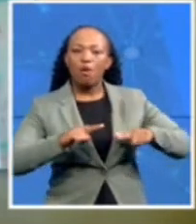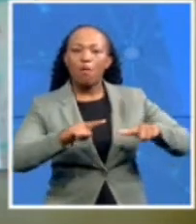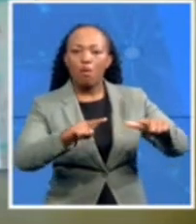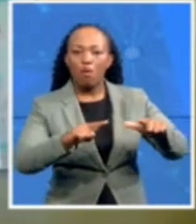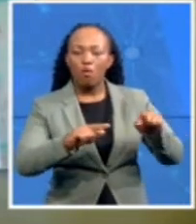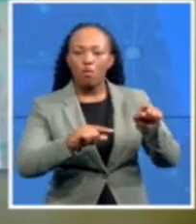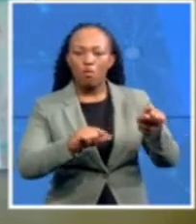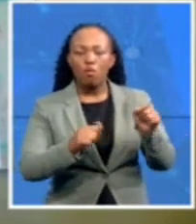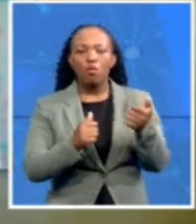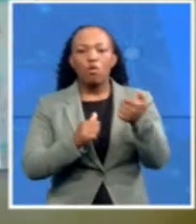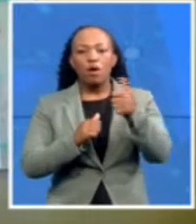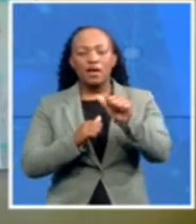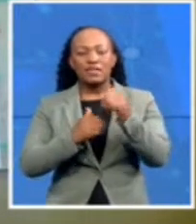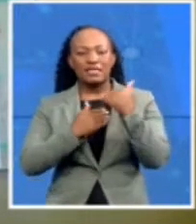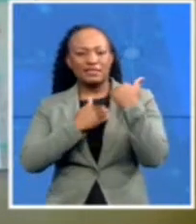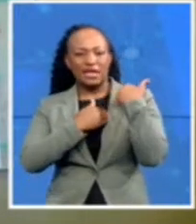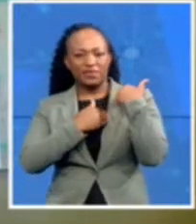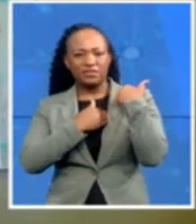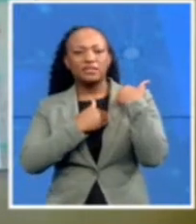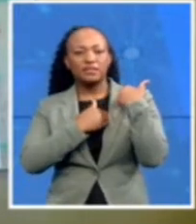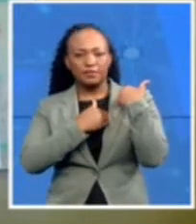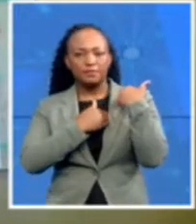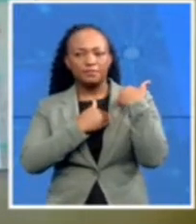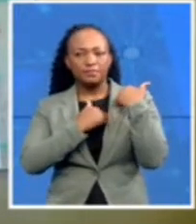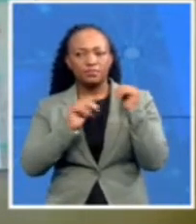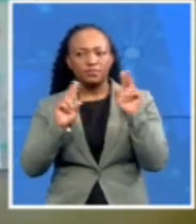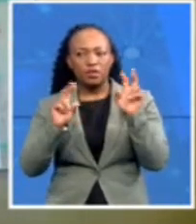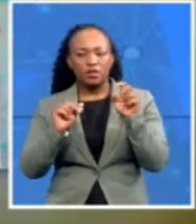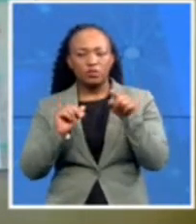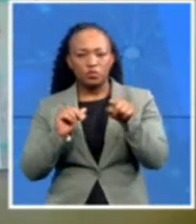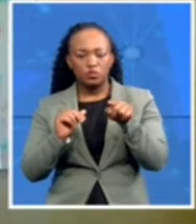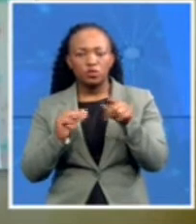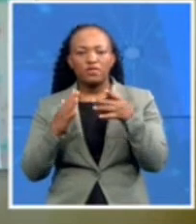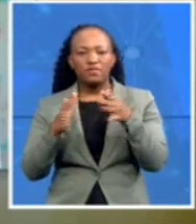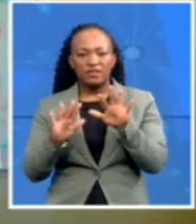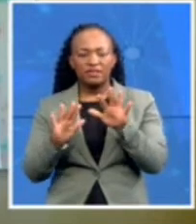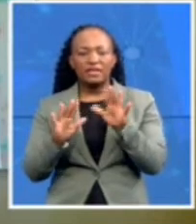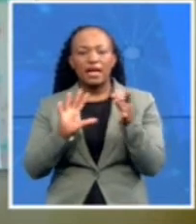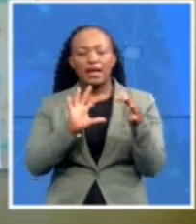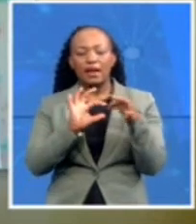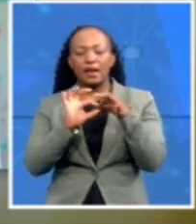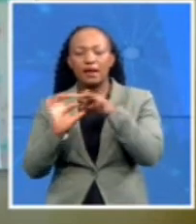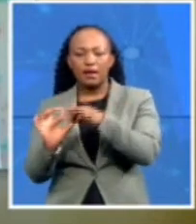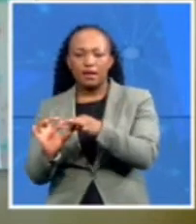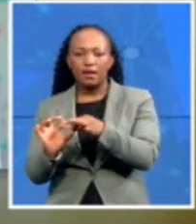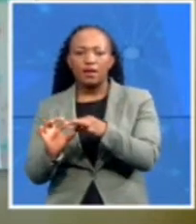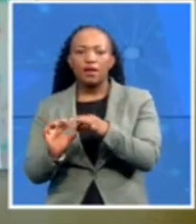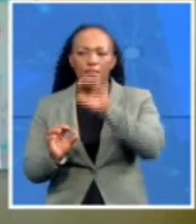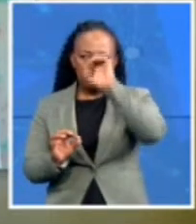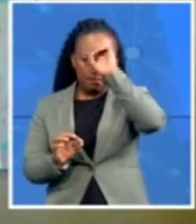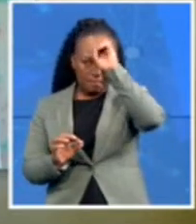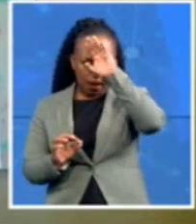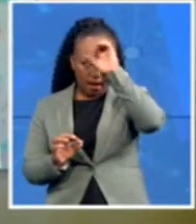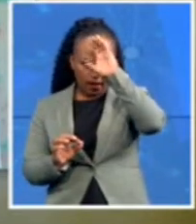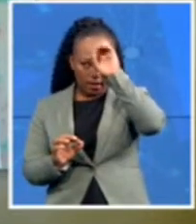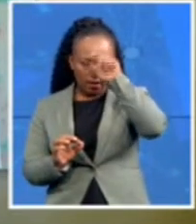this relates directly to some of the mines who have indicated that